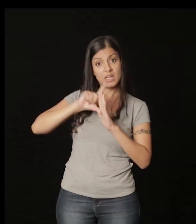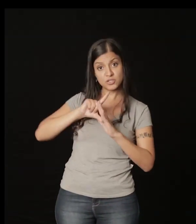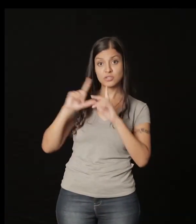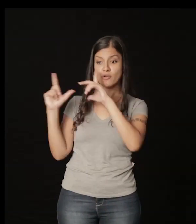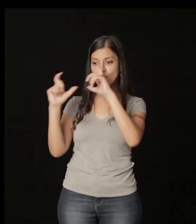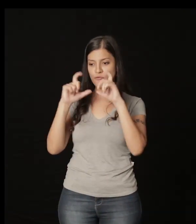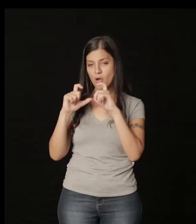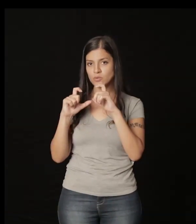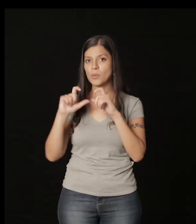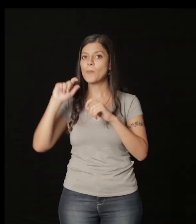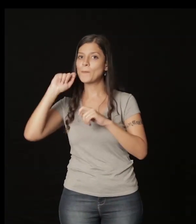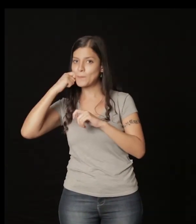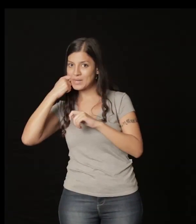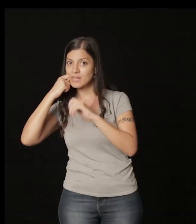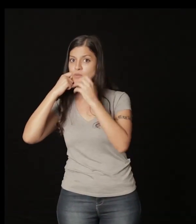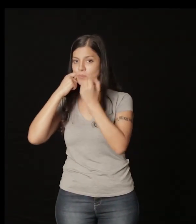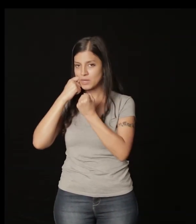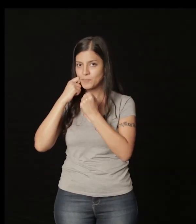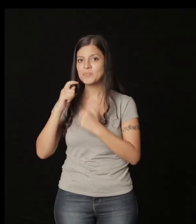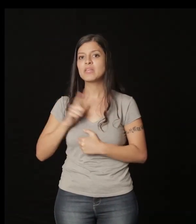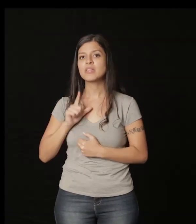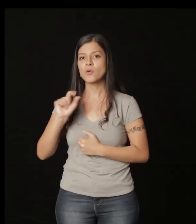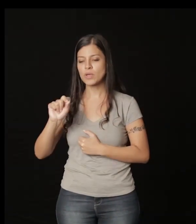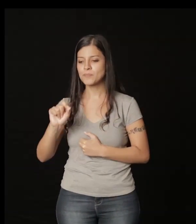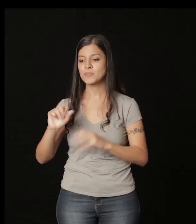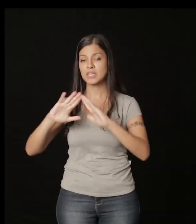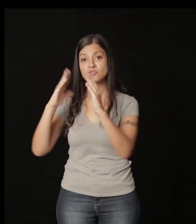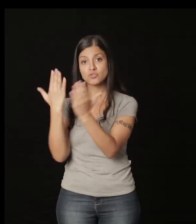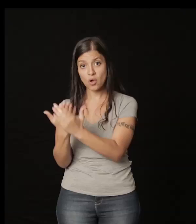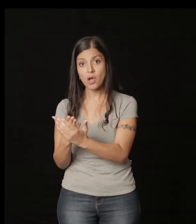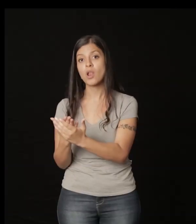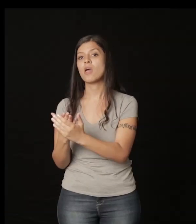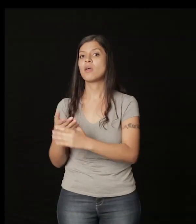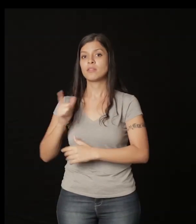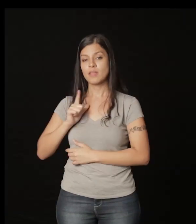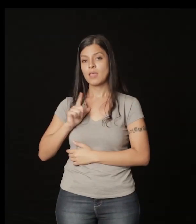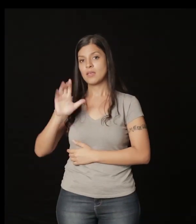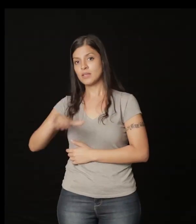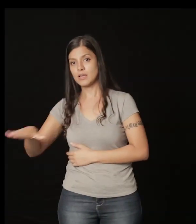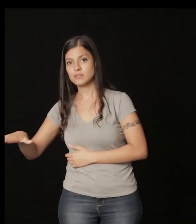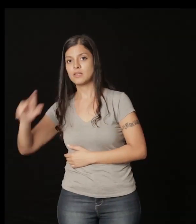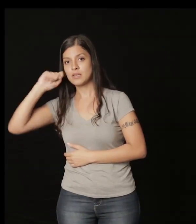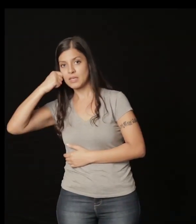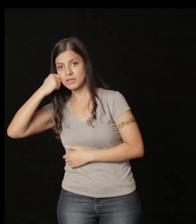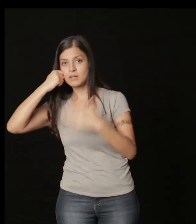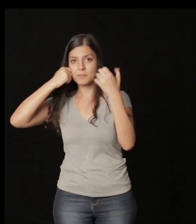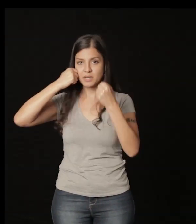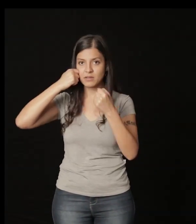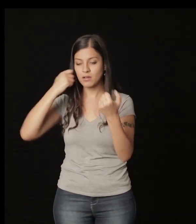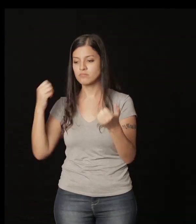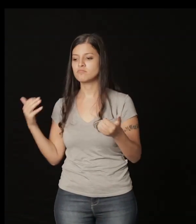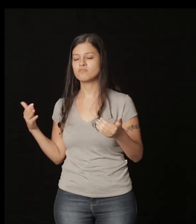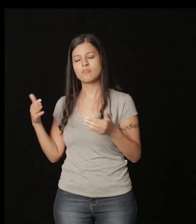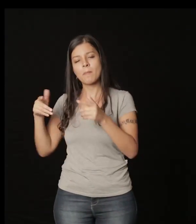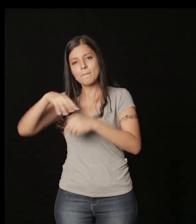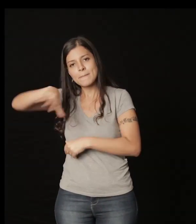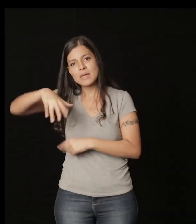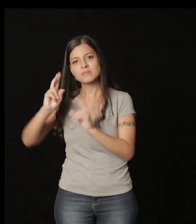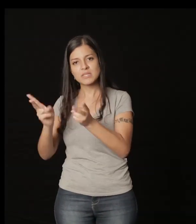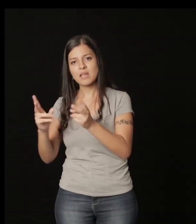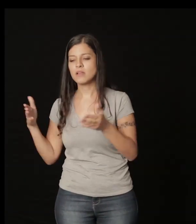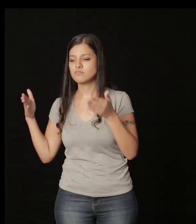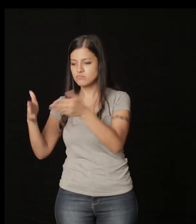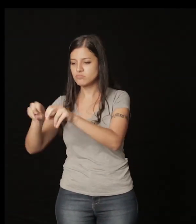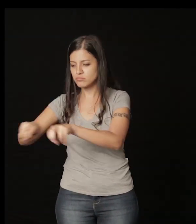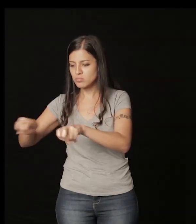before color photography, black and white photography, you suddenly had white kids and black kids living in the same class,